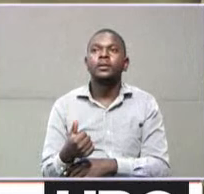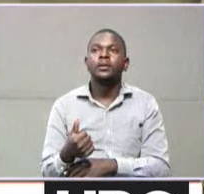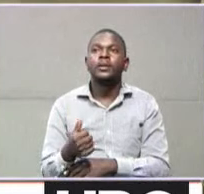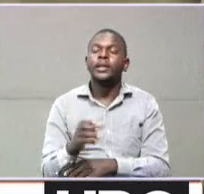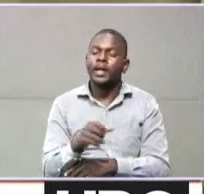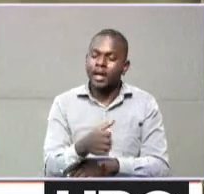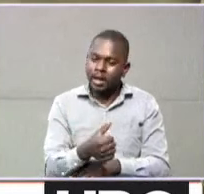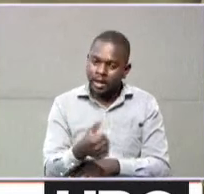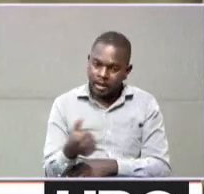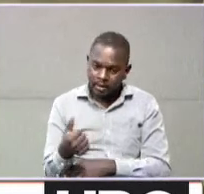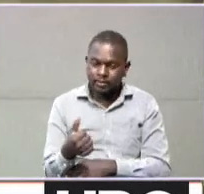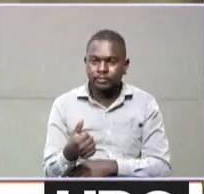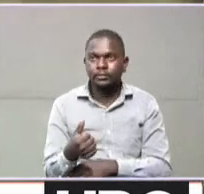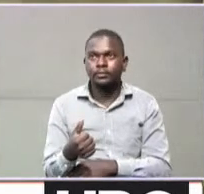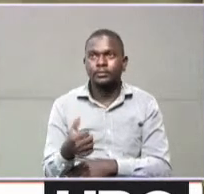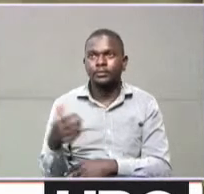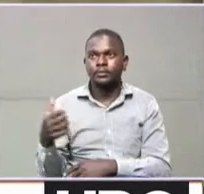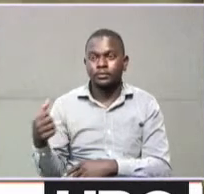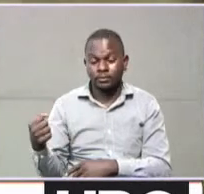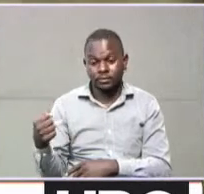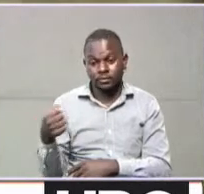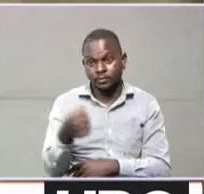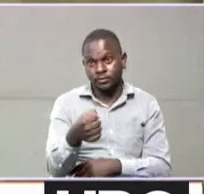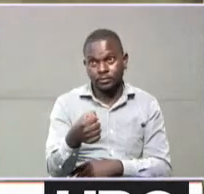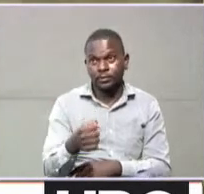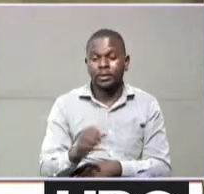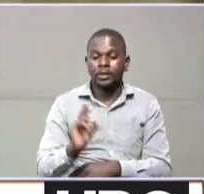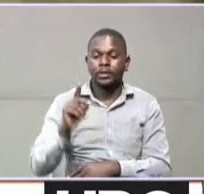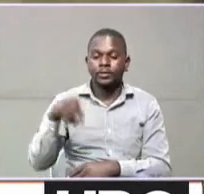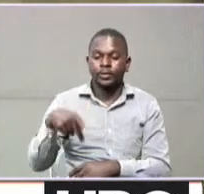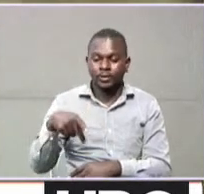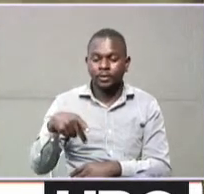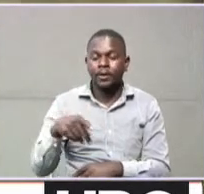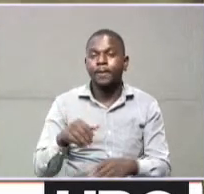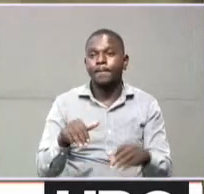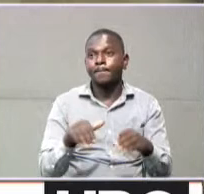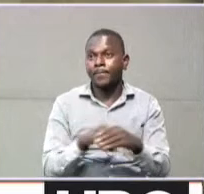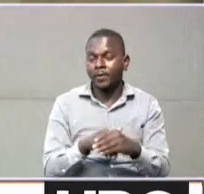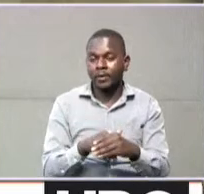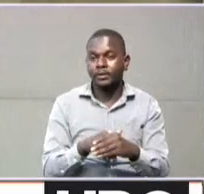and any negative of dp members